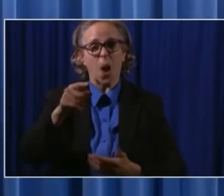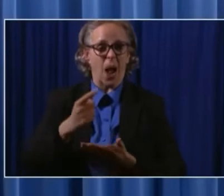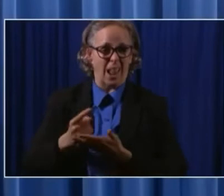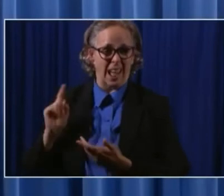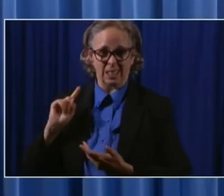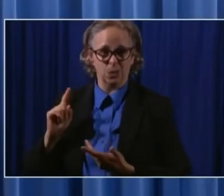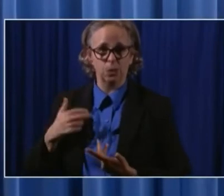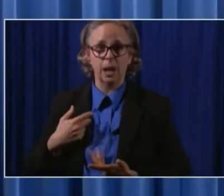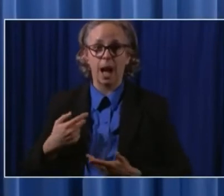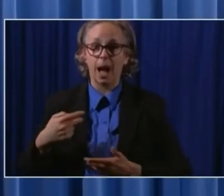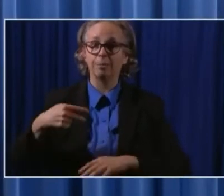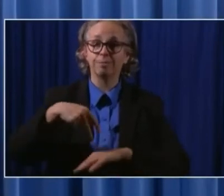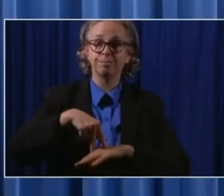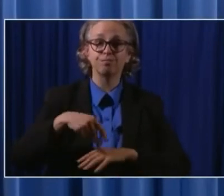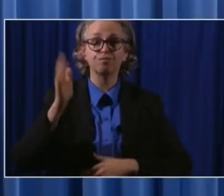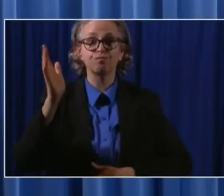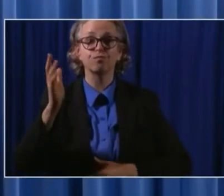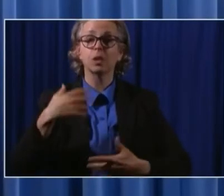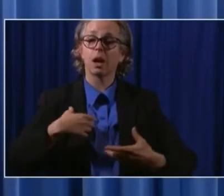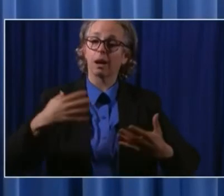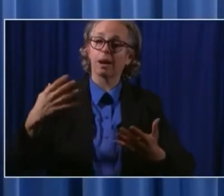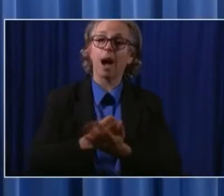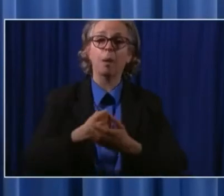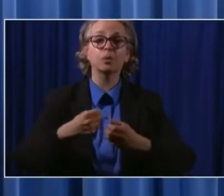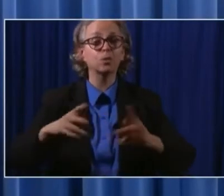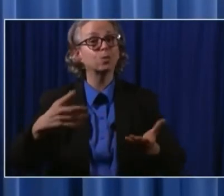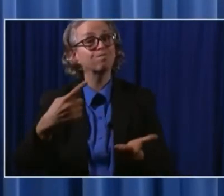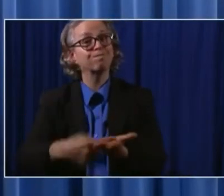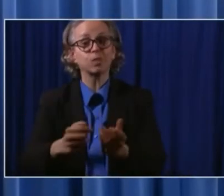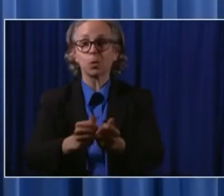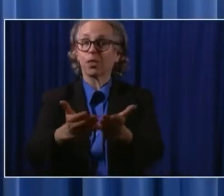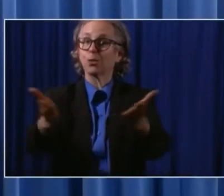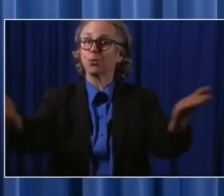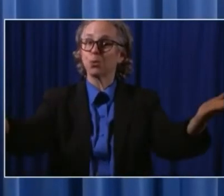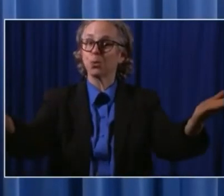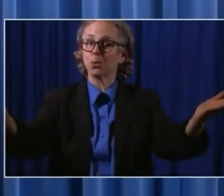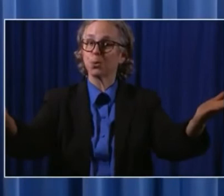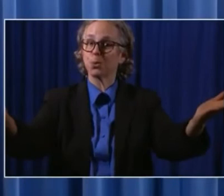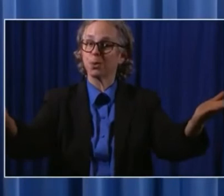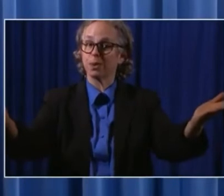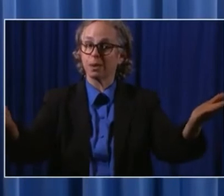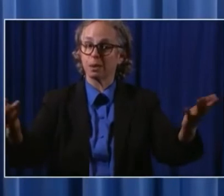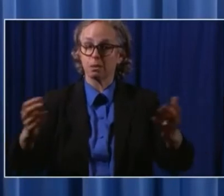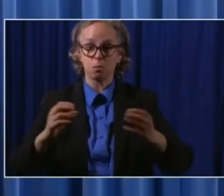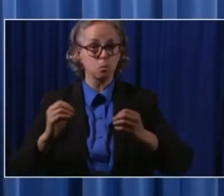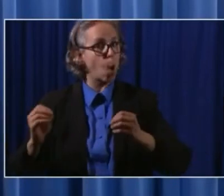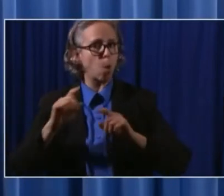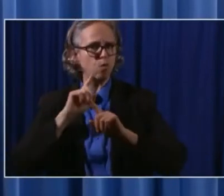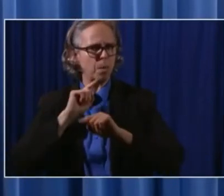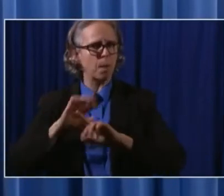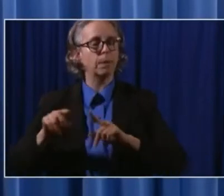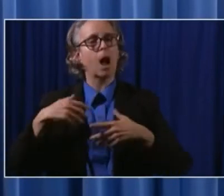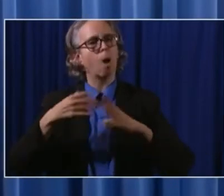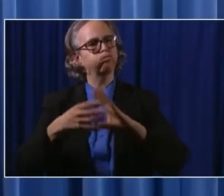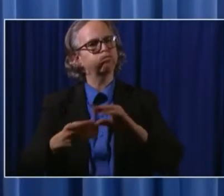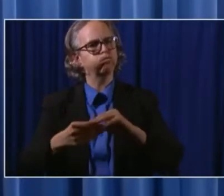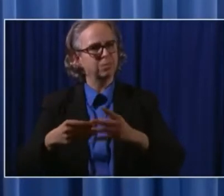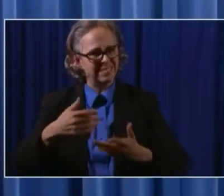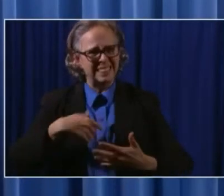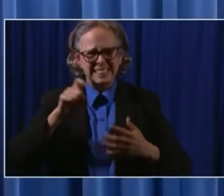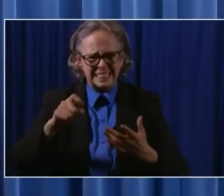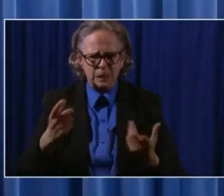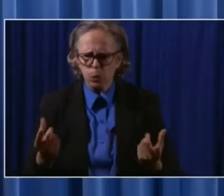do is have a conversation with the people last Wednesday and really talk about where we needed to go as a state and where I saw it and where,